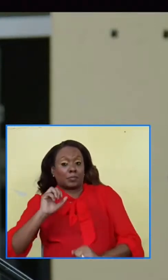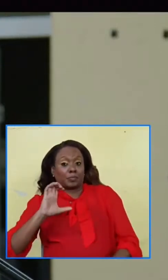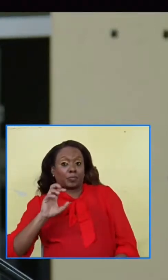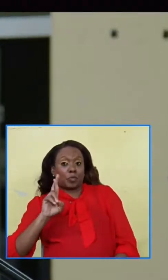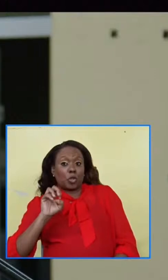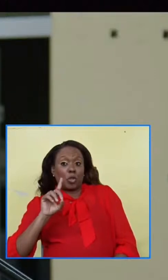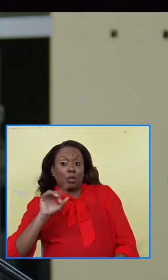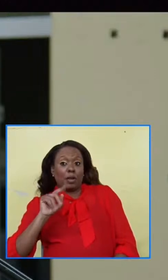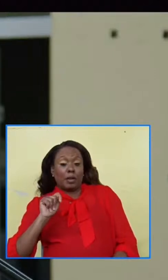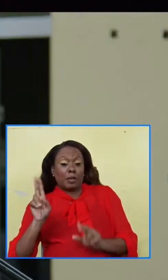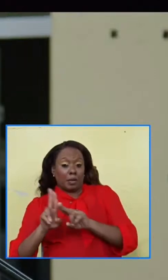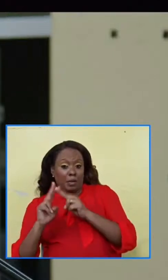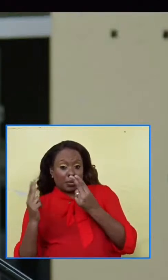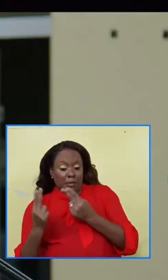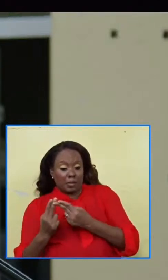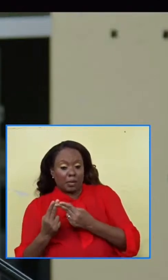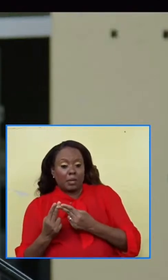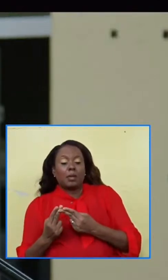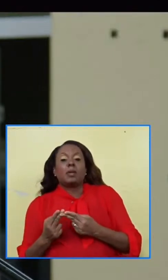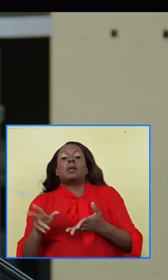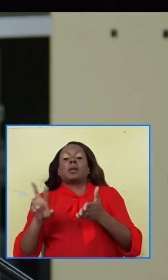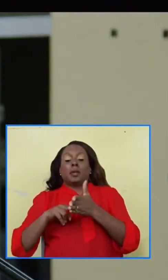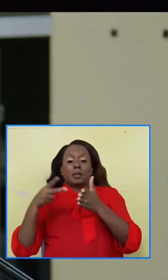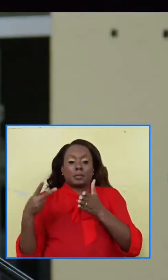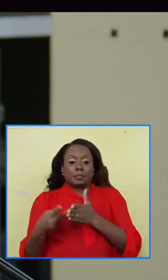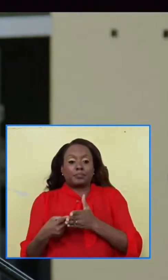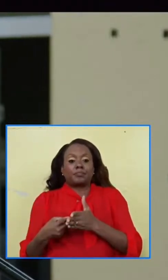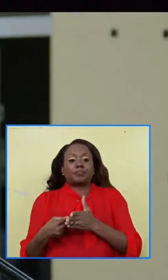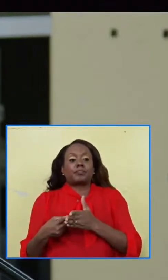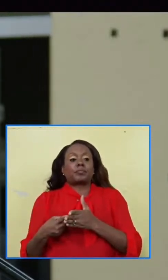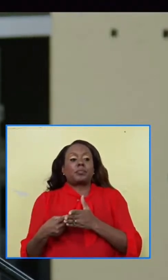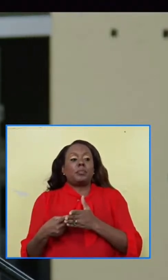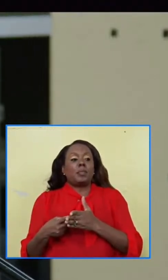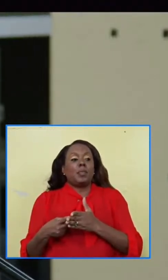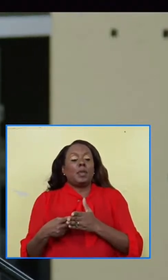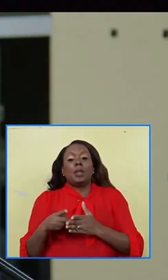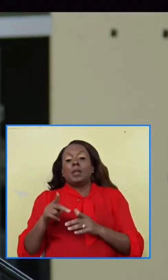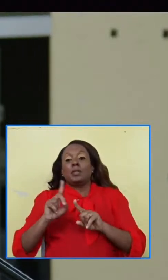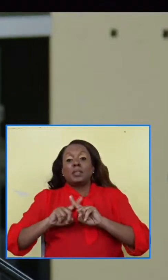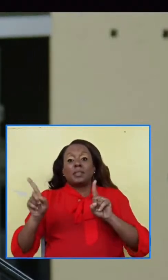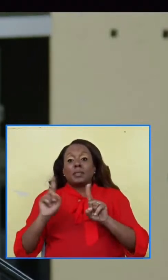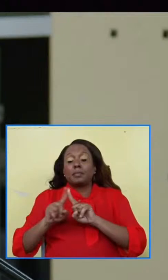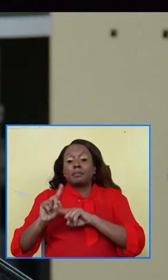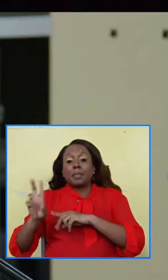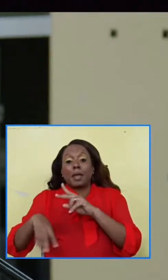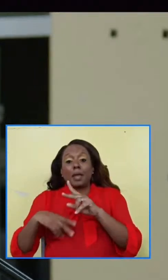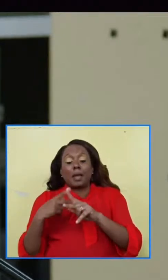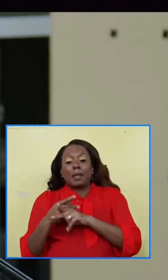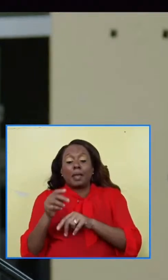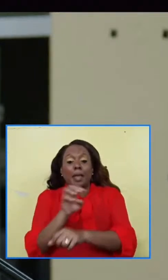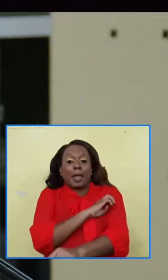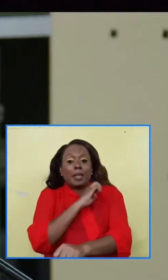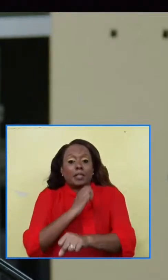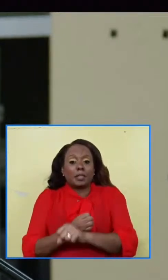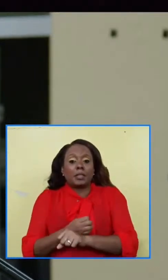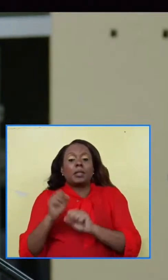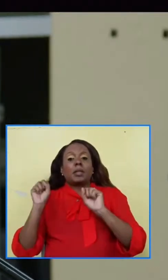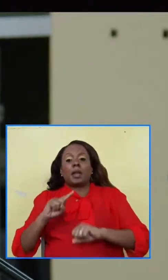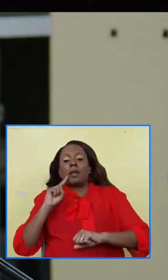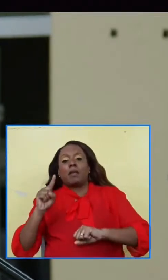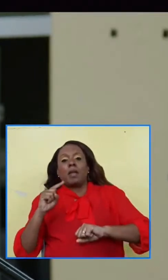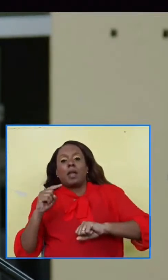we can make alternative energy, make Barbados a rich place. If